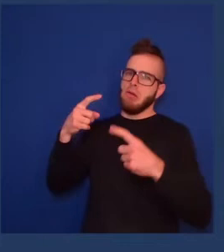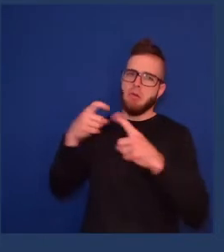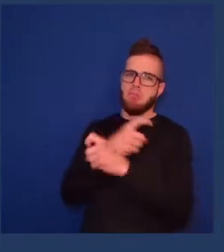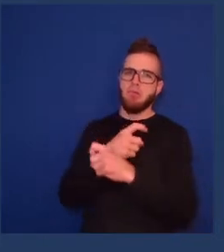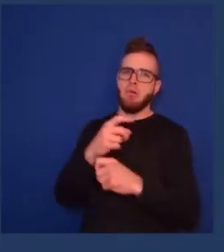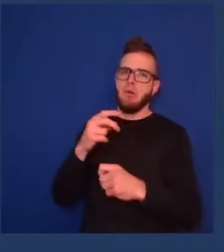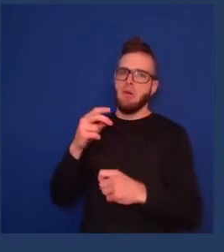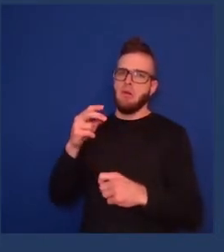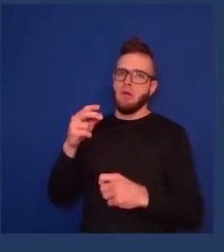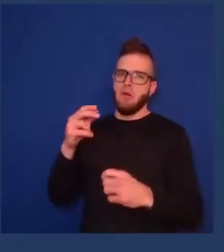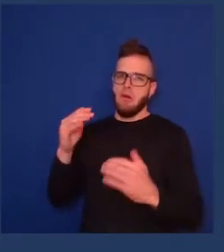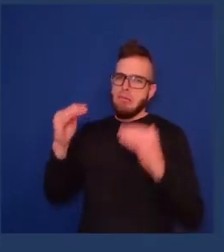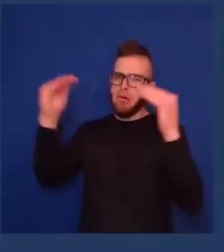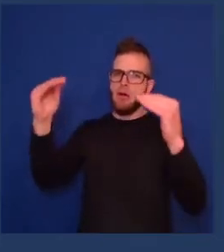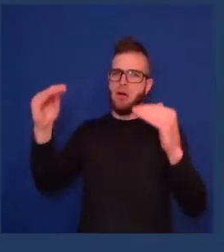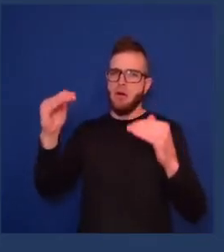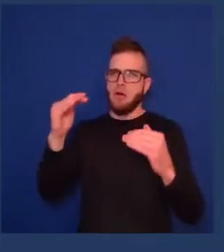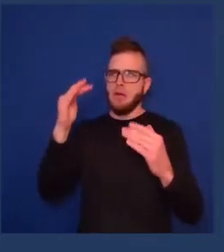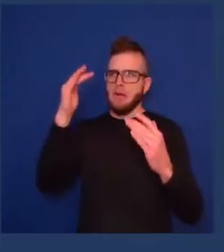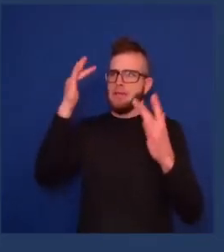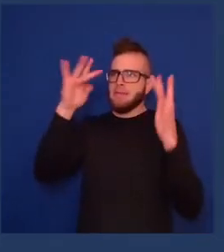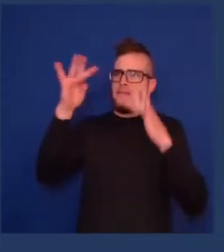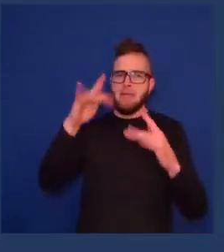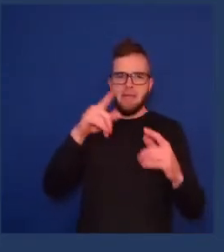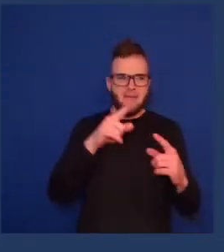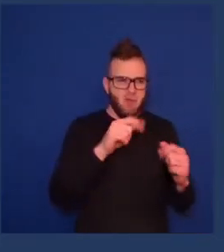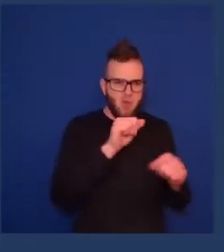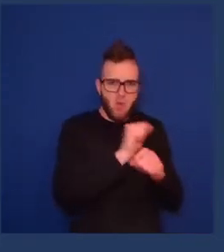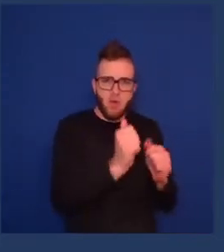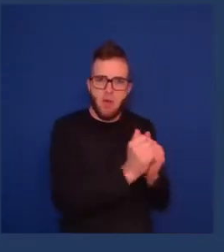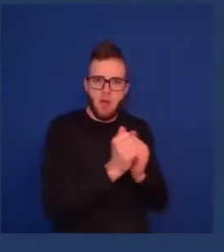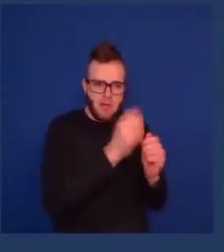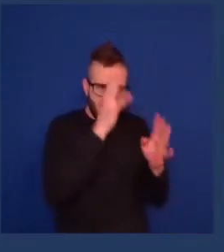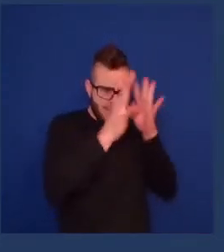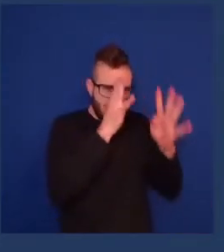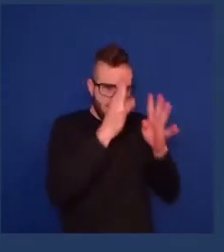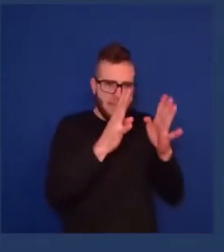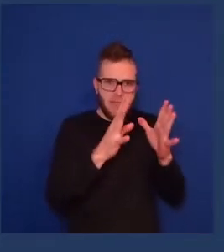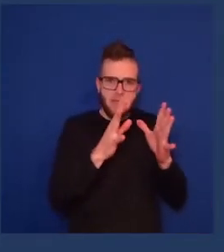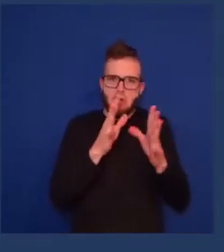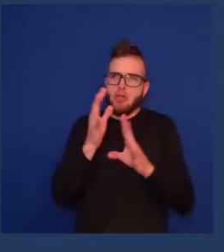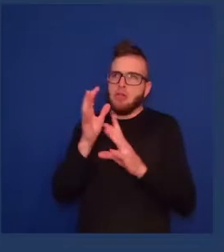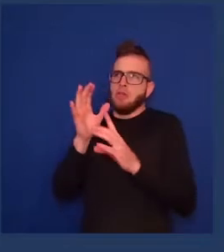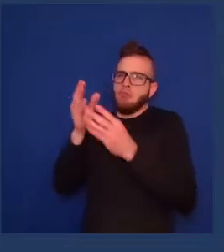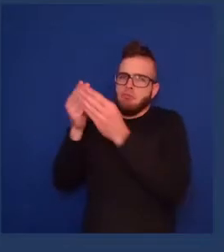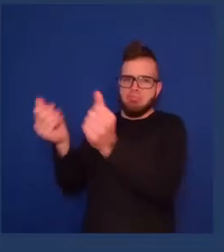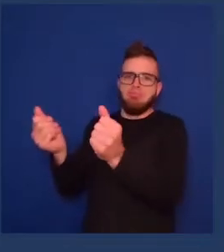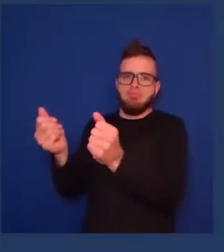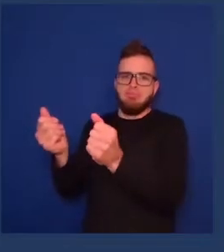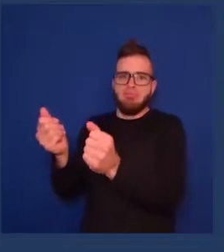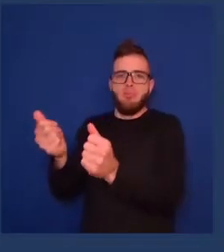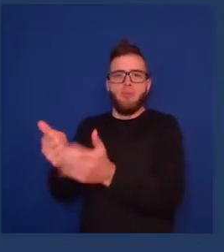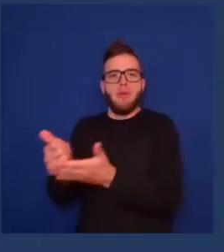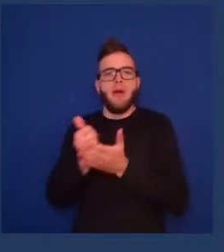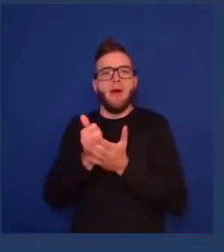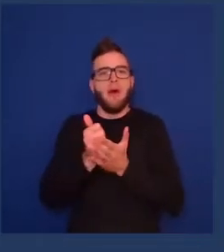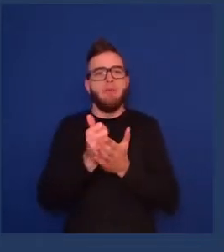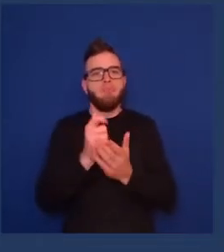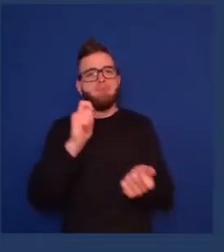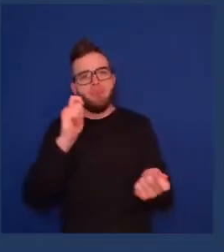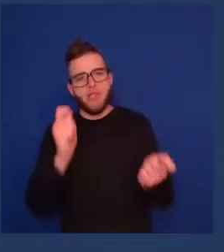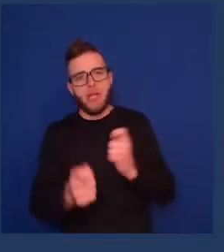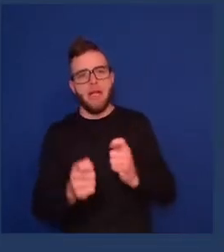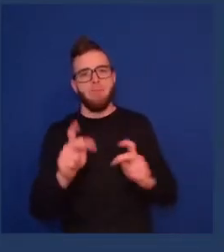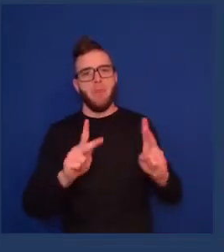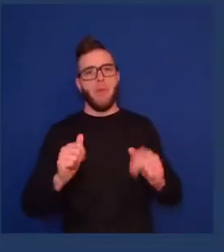be taking these, intellectual, sometimes very nerdy problems, but, putting their creativity together in a way